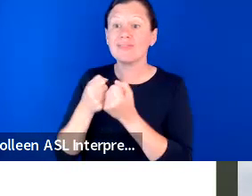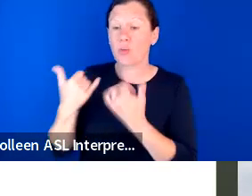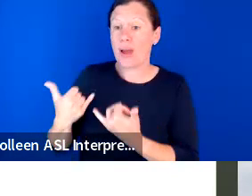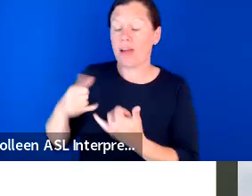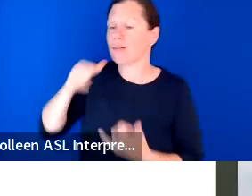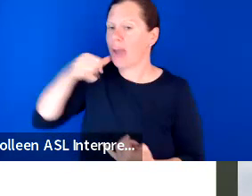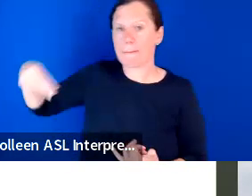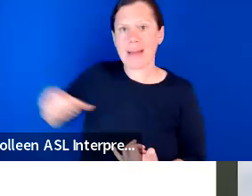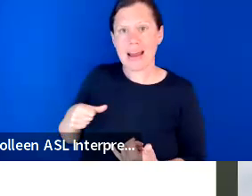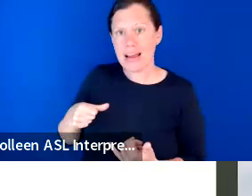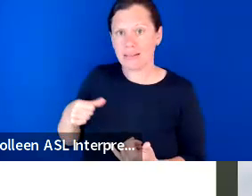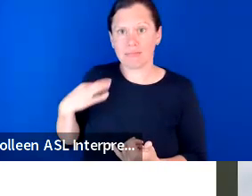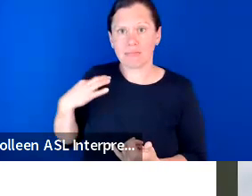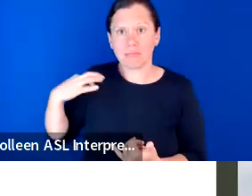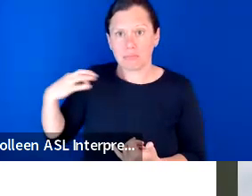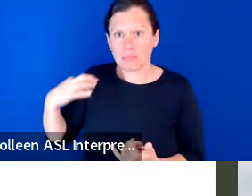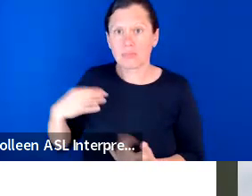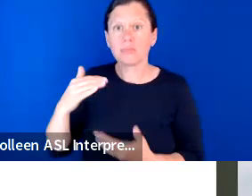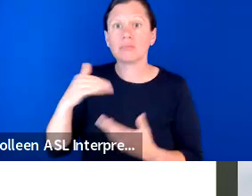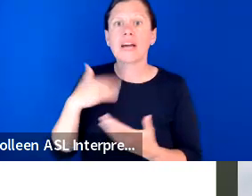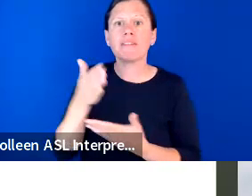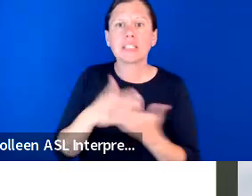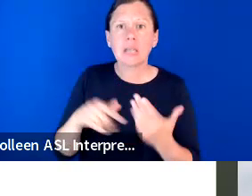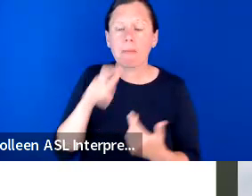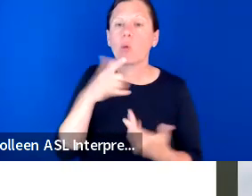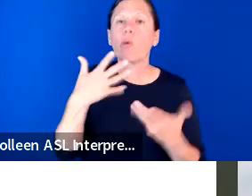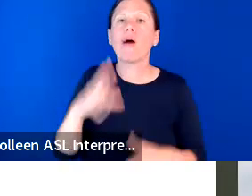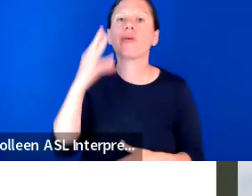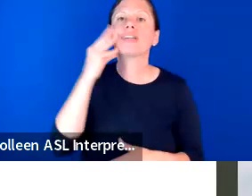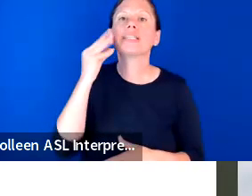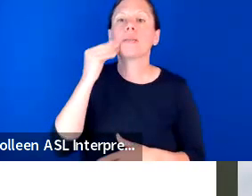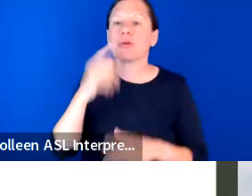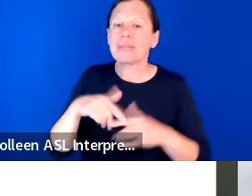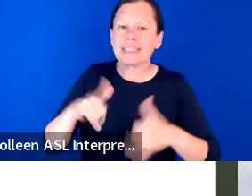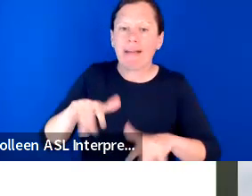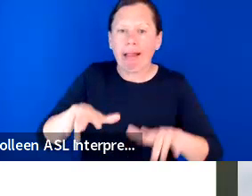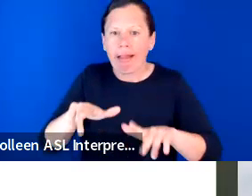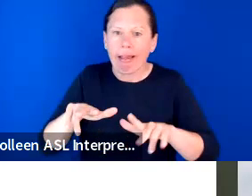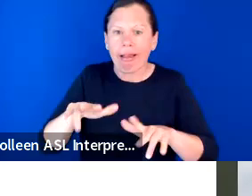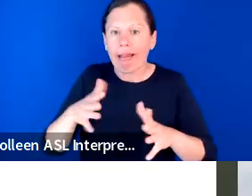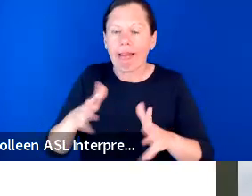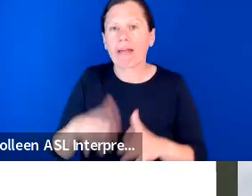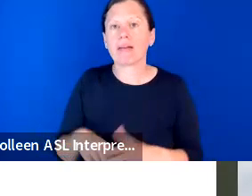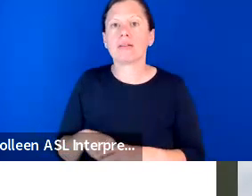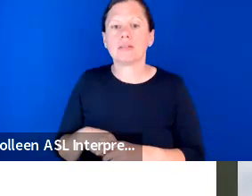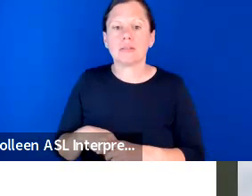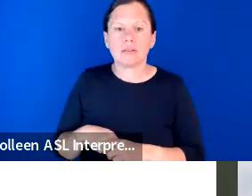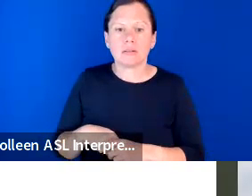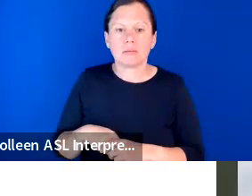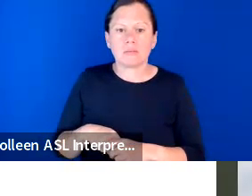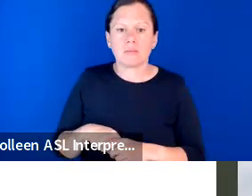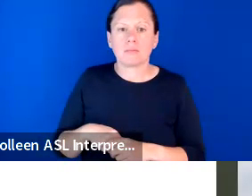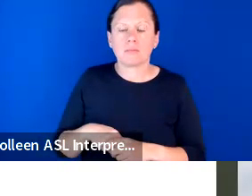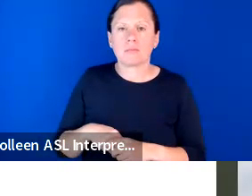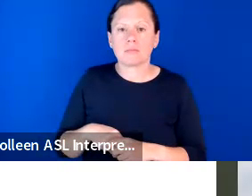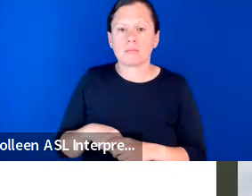folks who have some direct experience but don't know a lot. And then it looks like people, at least some folks, are familiar with Walk